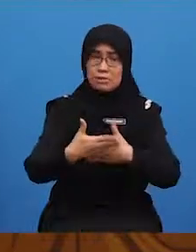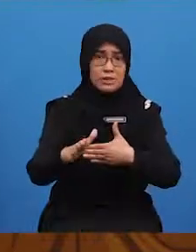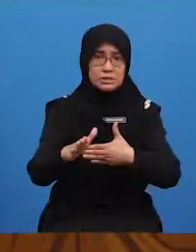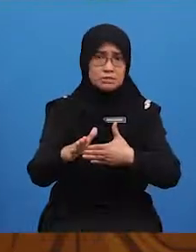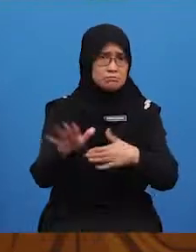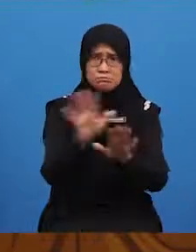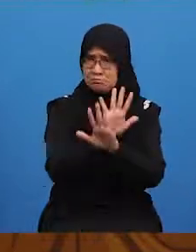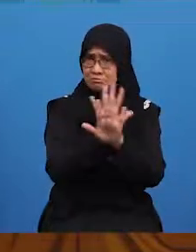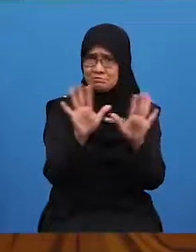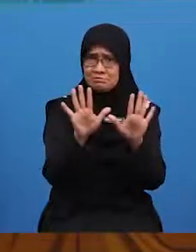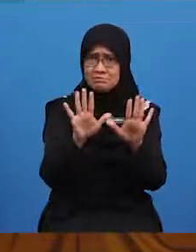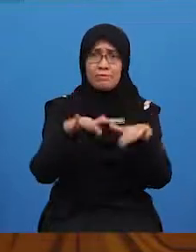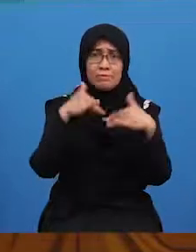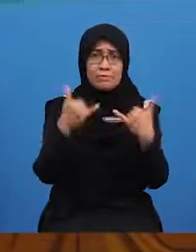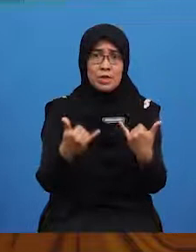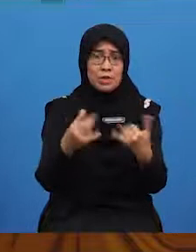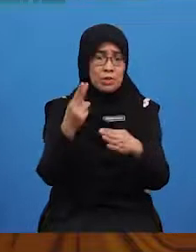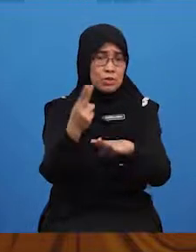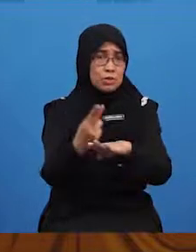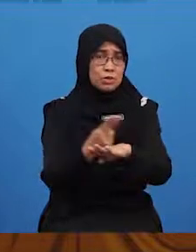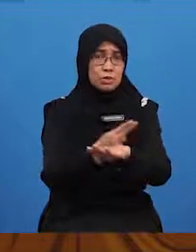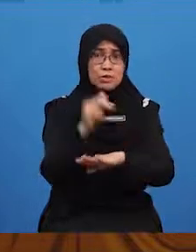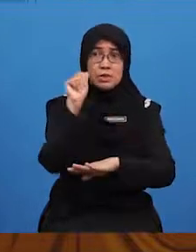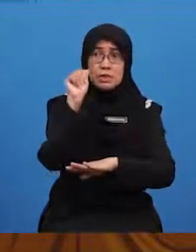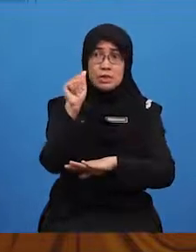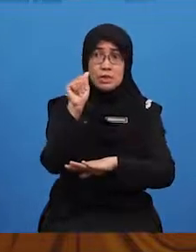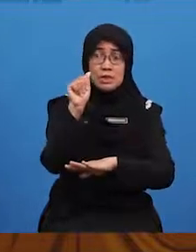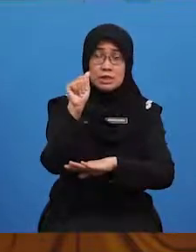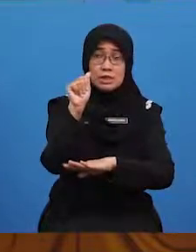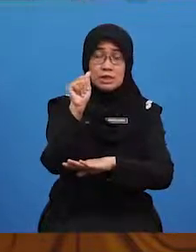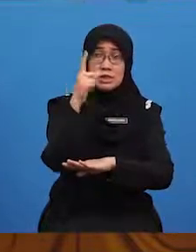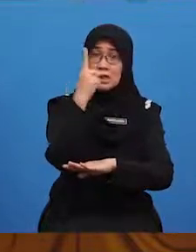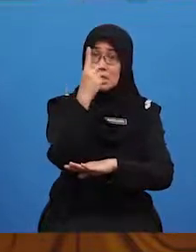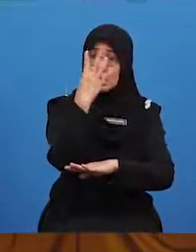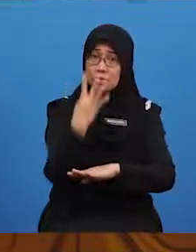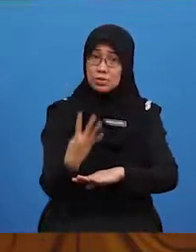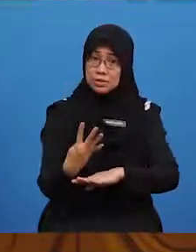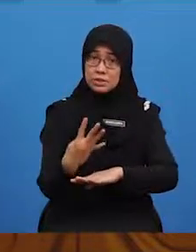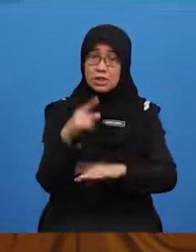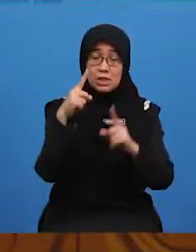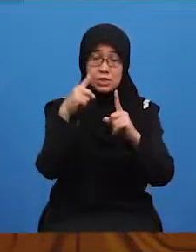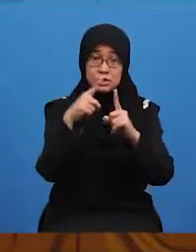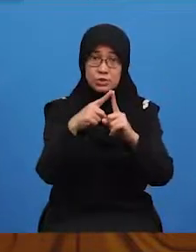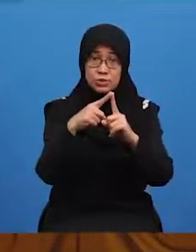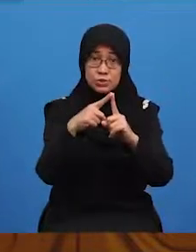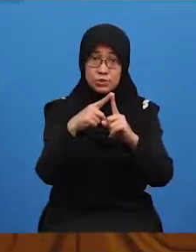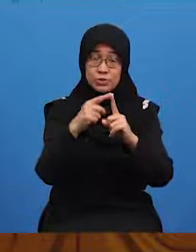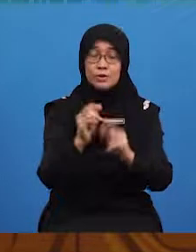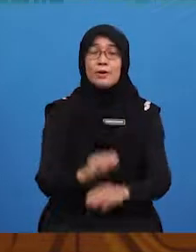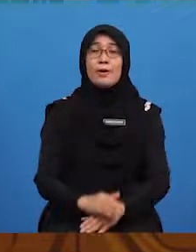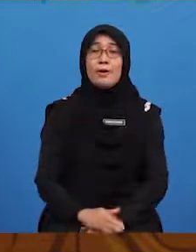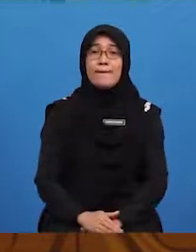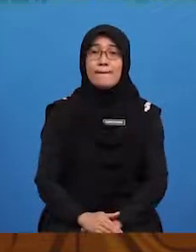quarter past. We are now using a quarter to. A